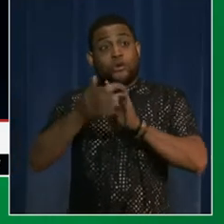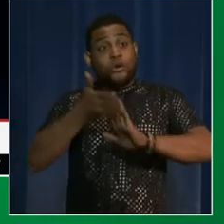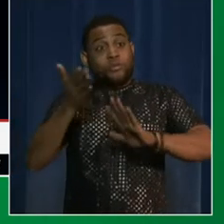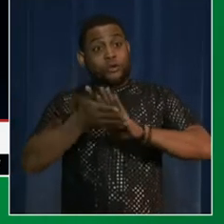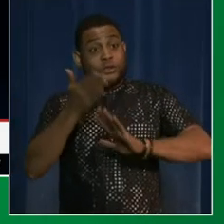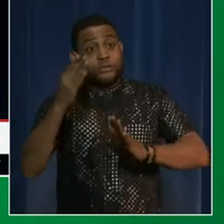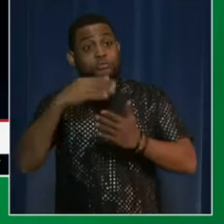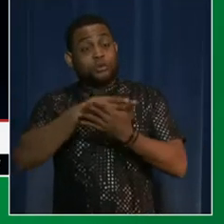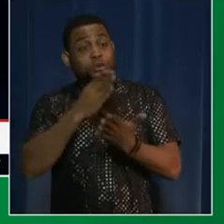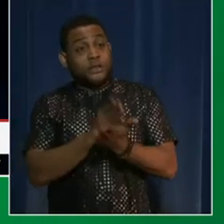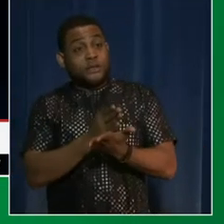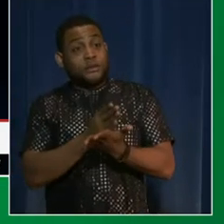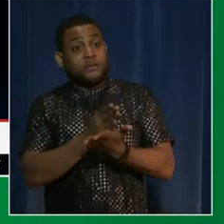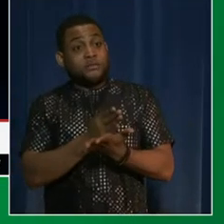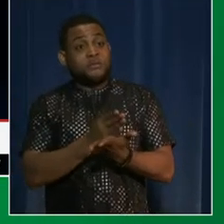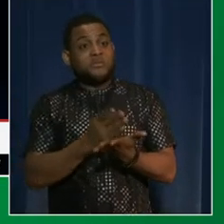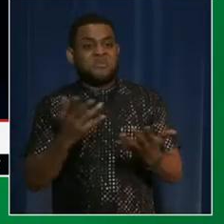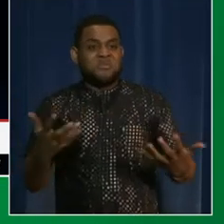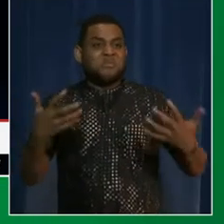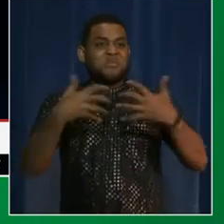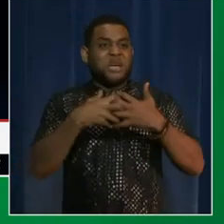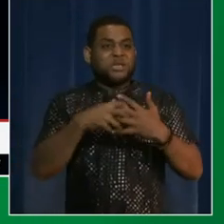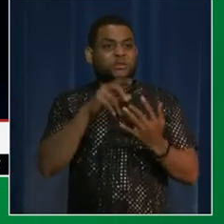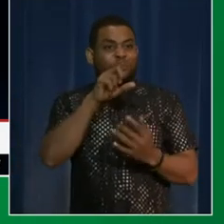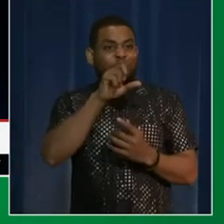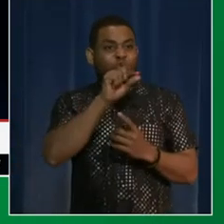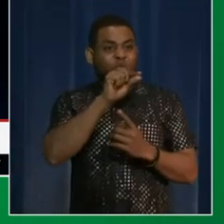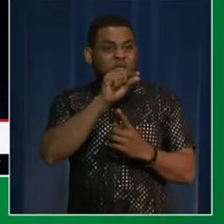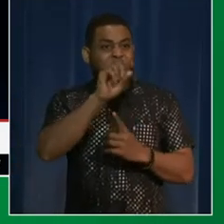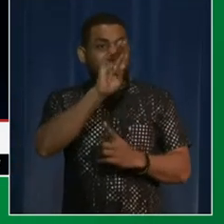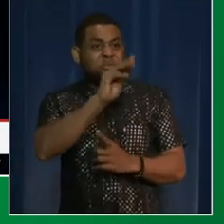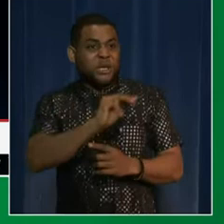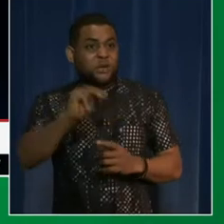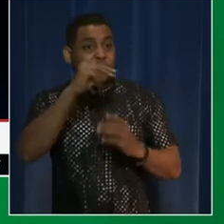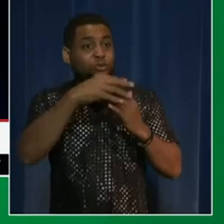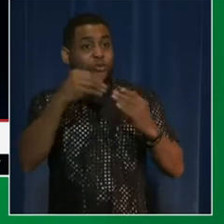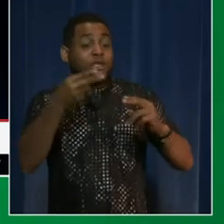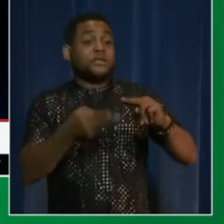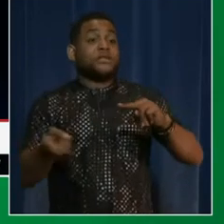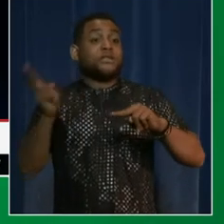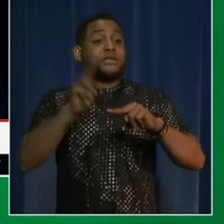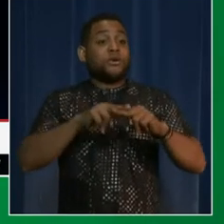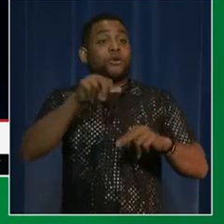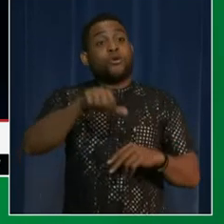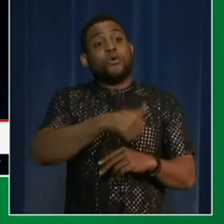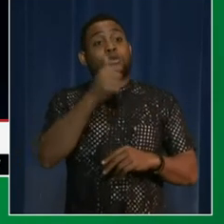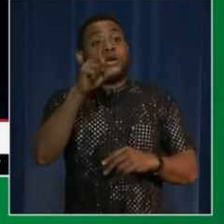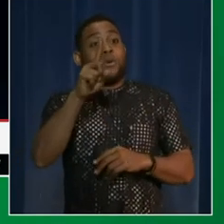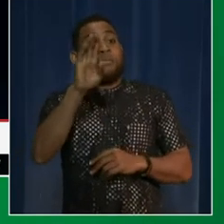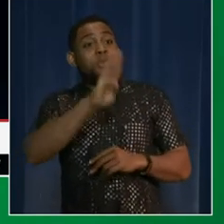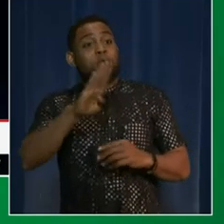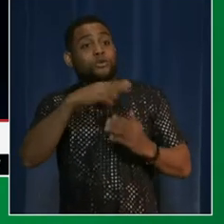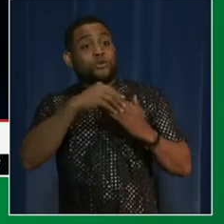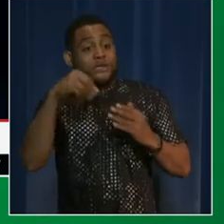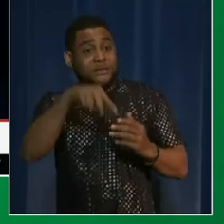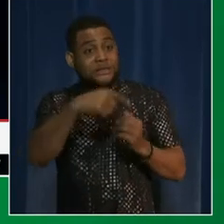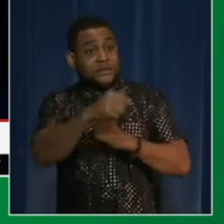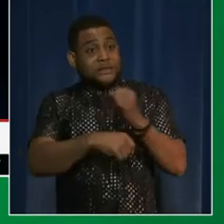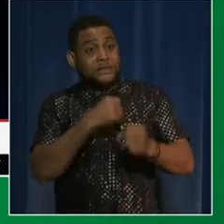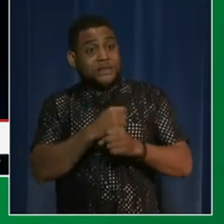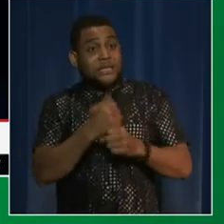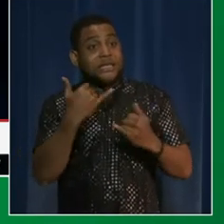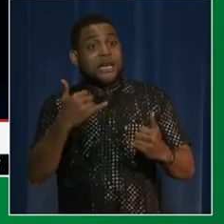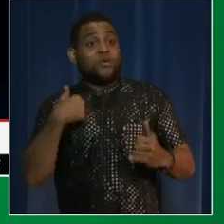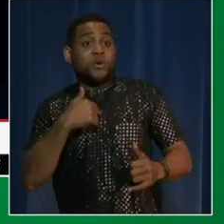combined nearly $20 billion, an increase of more than $1 billion from last year, and our revenues are back to pre-pandemic levels. That's